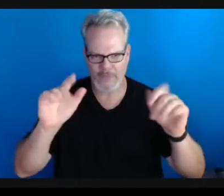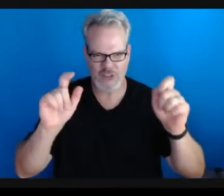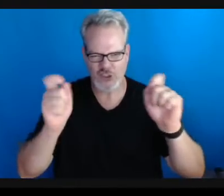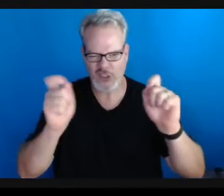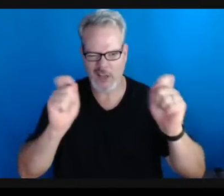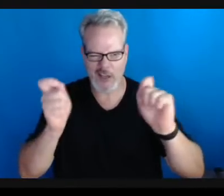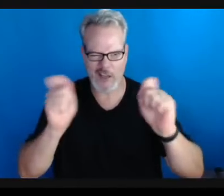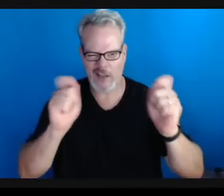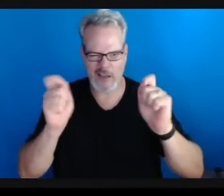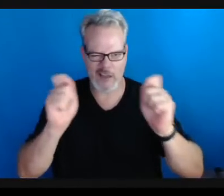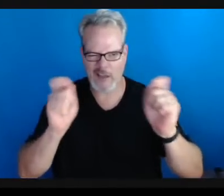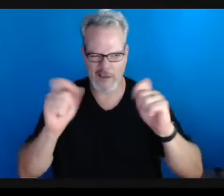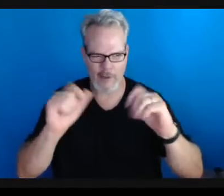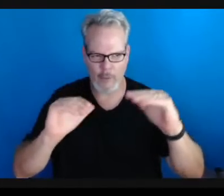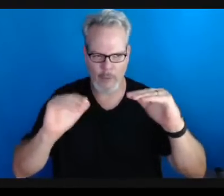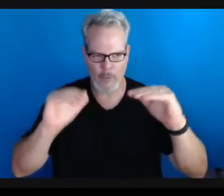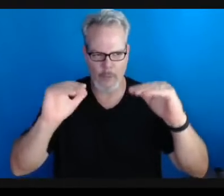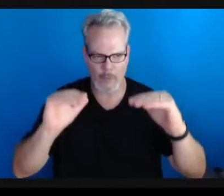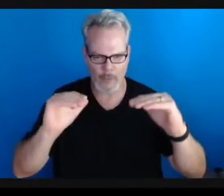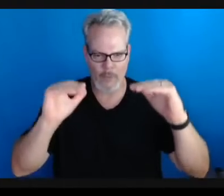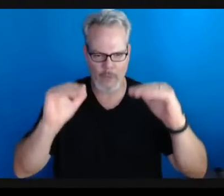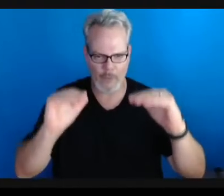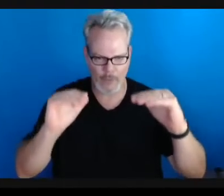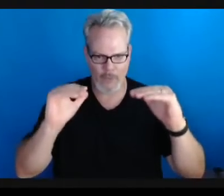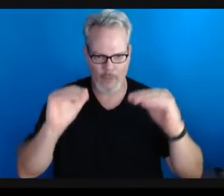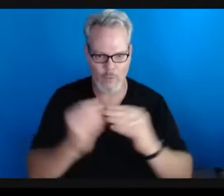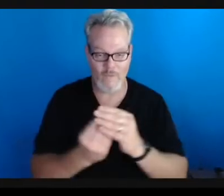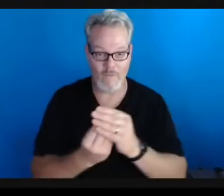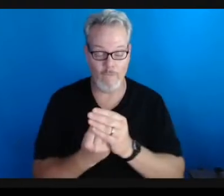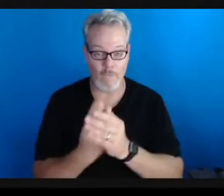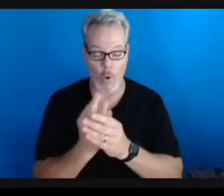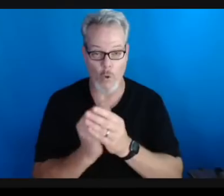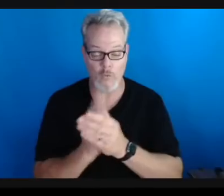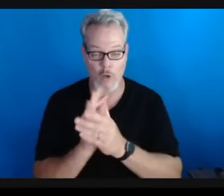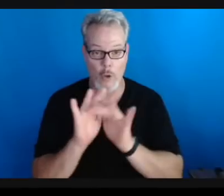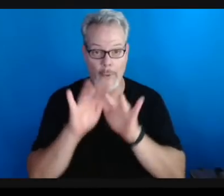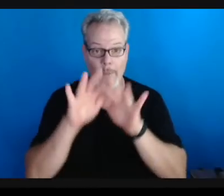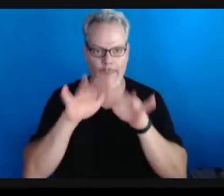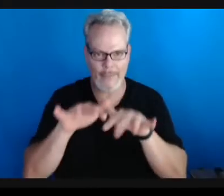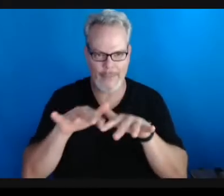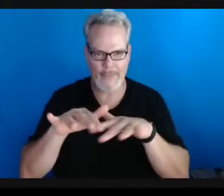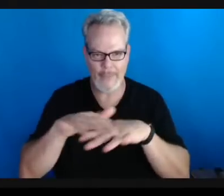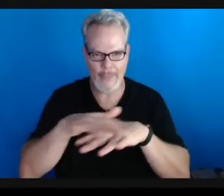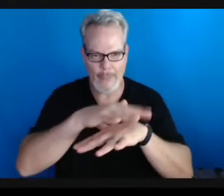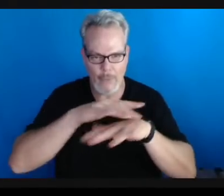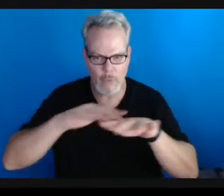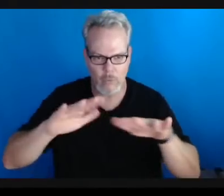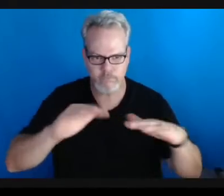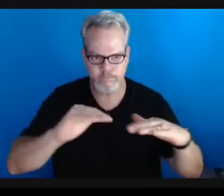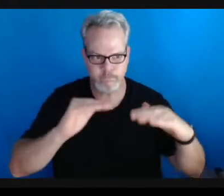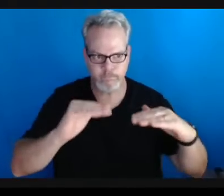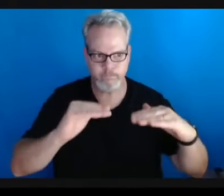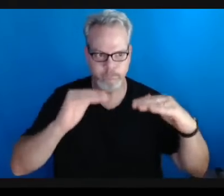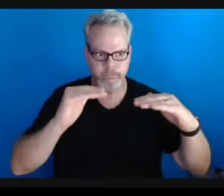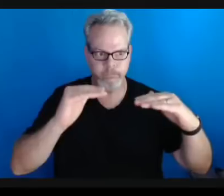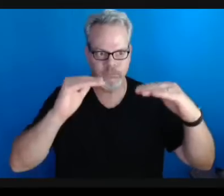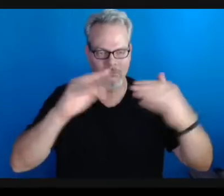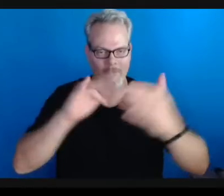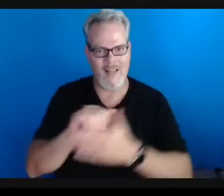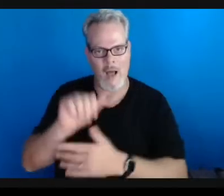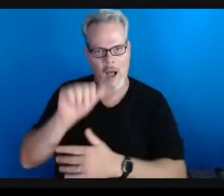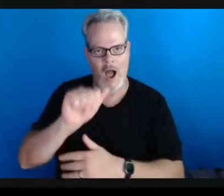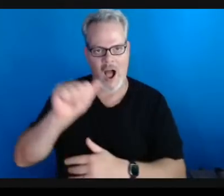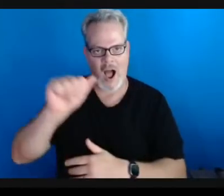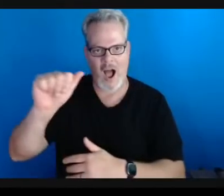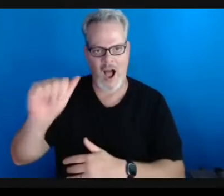well. And so those flows that come out and cover, you see these patches of dark, that's the flows from before